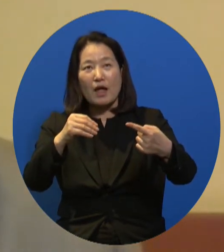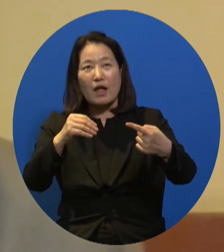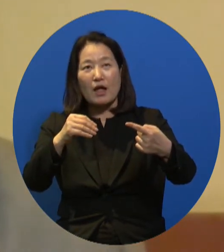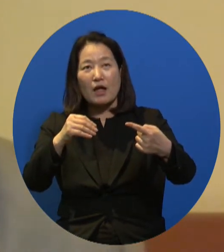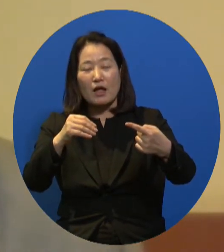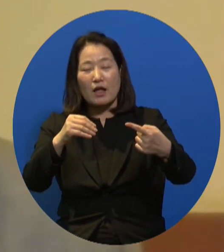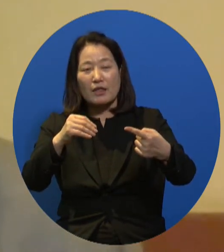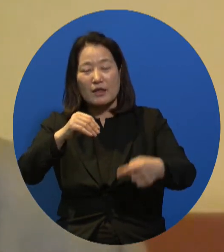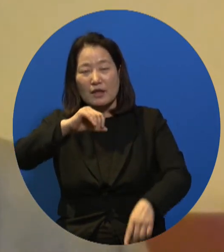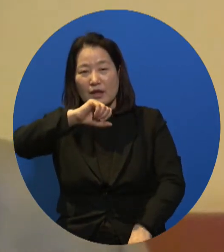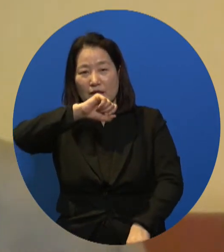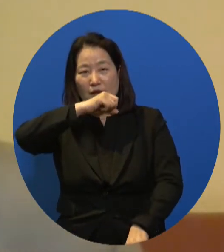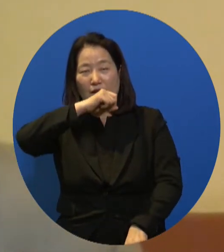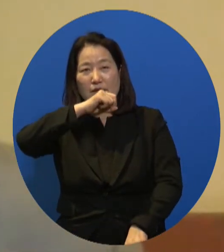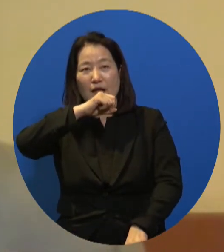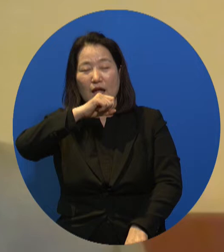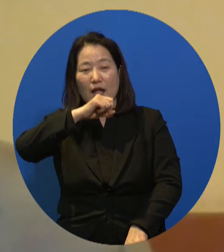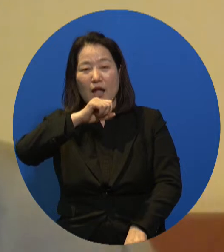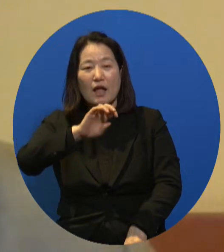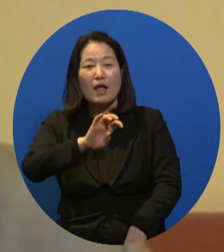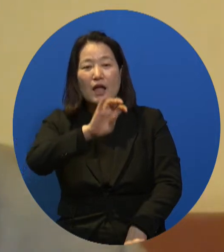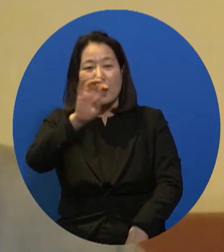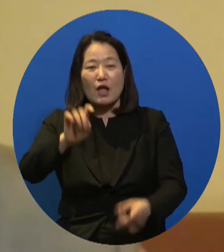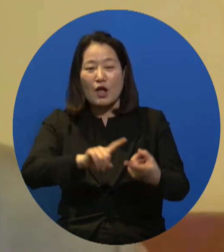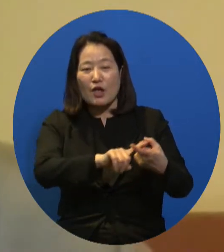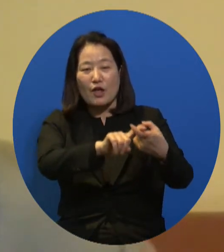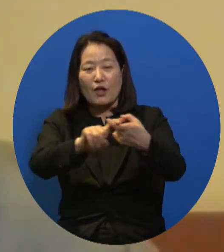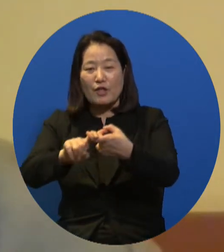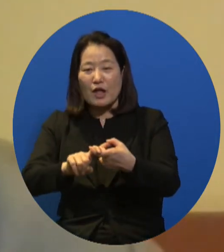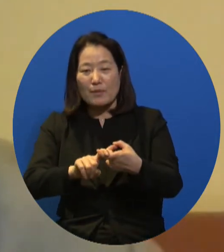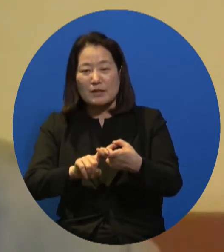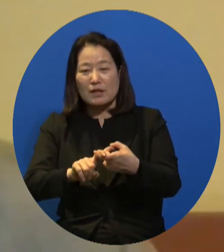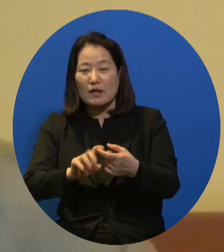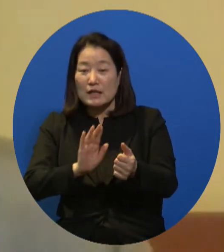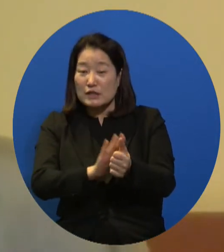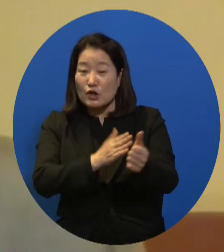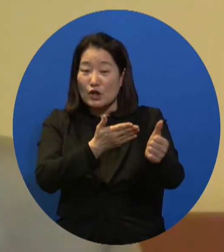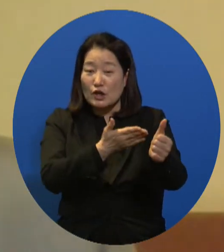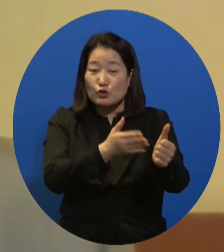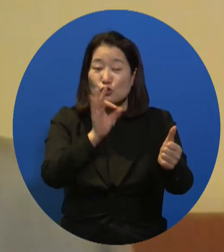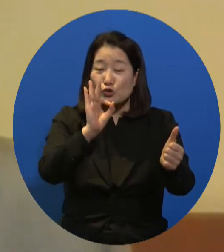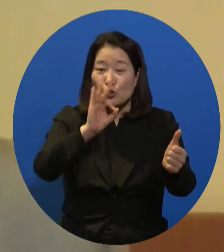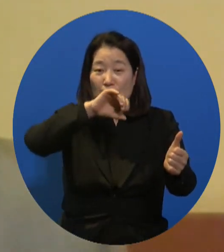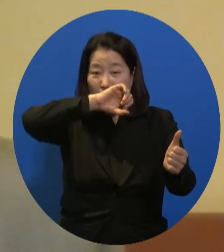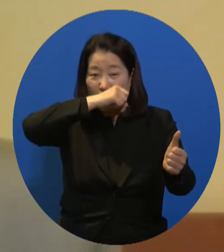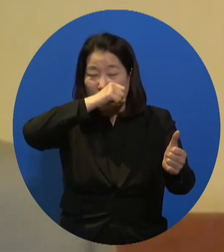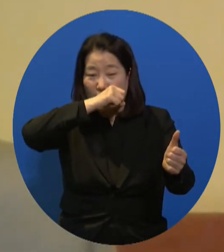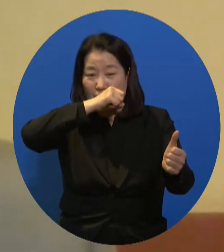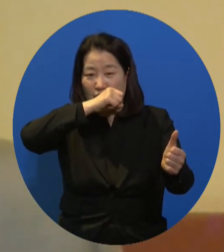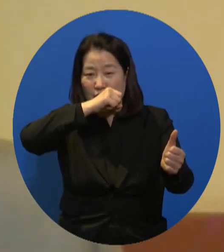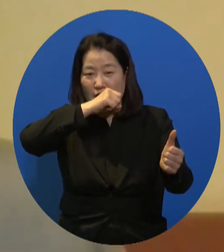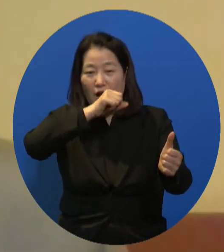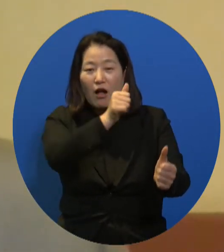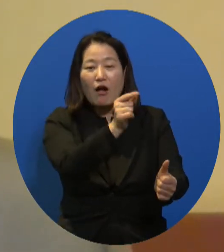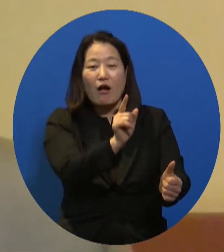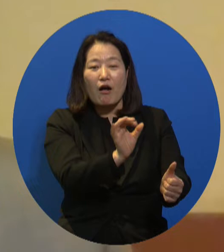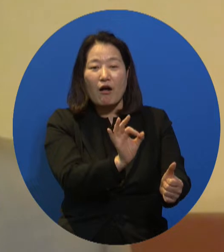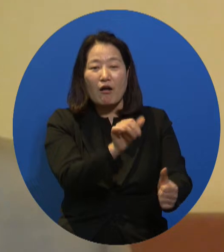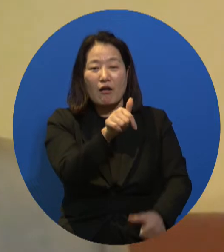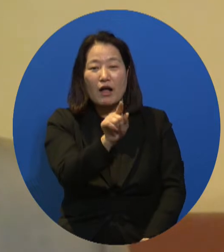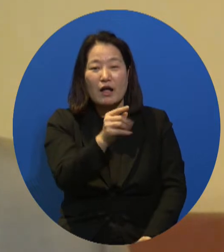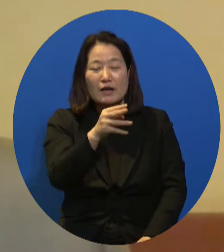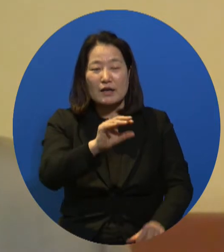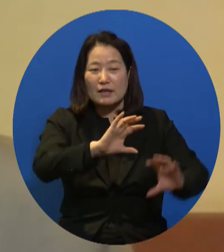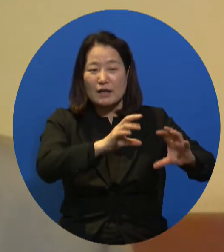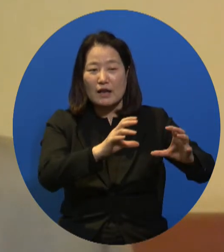the group homes that I mentioned earlier. We understand now that there are intensive discussions taking place between the EU